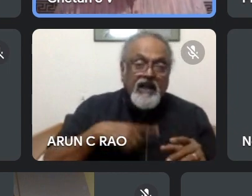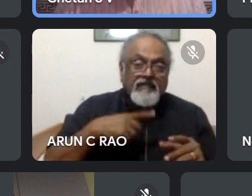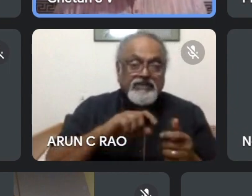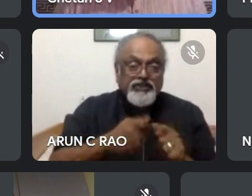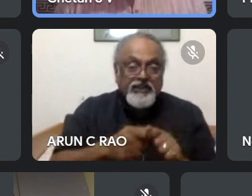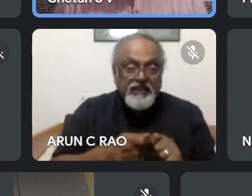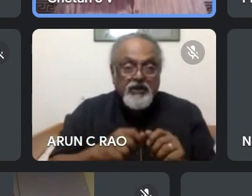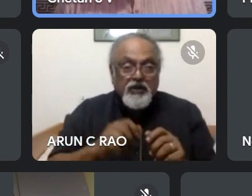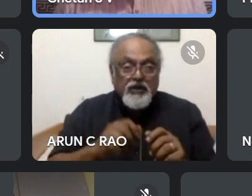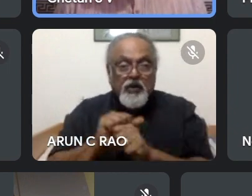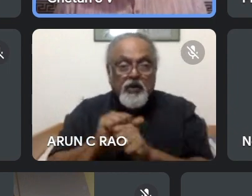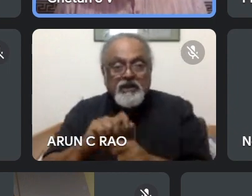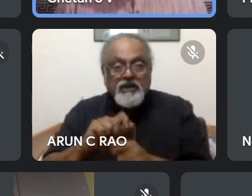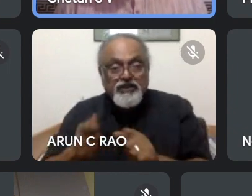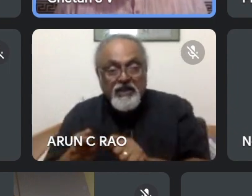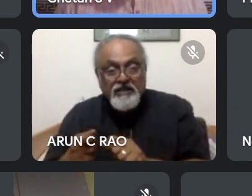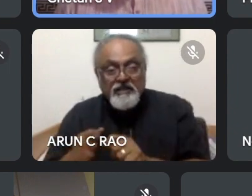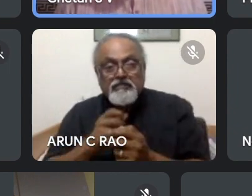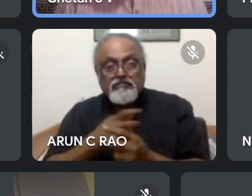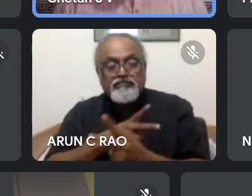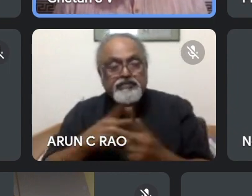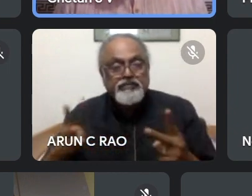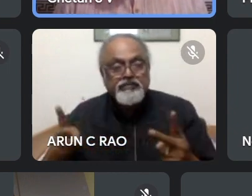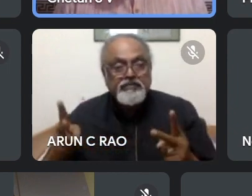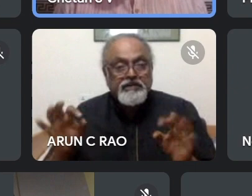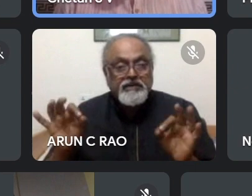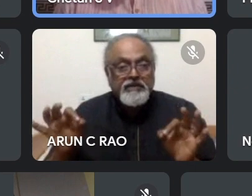disabilities, right? And some of